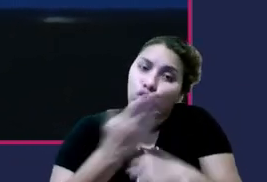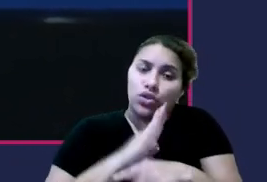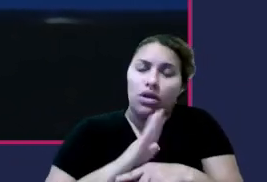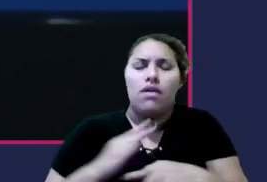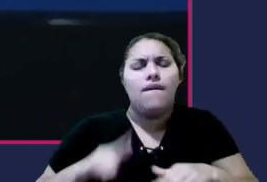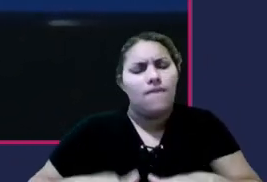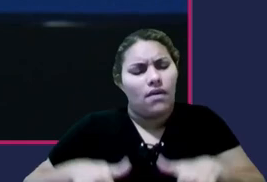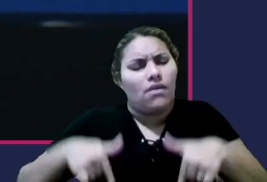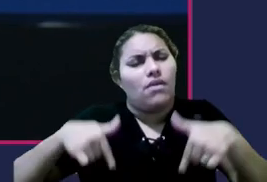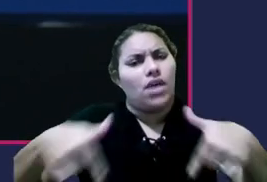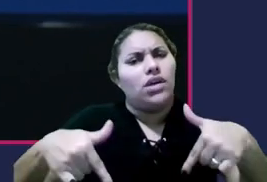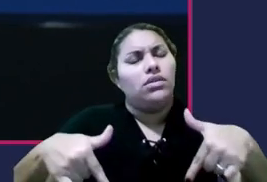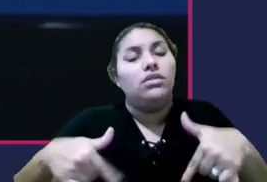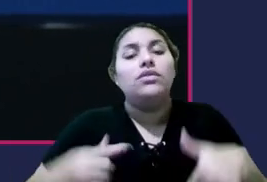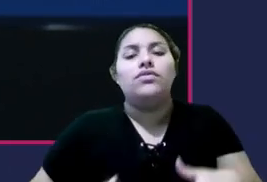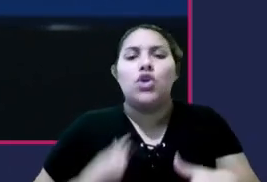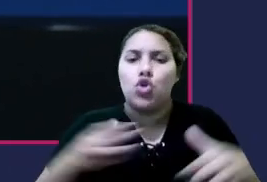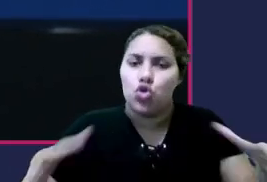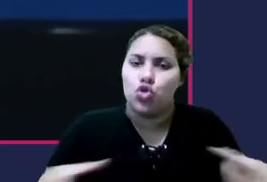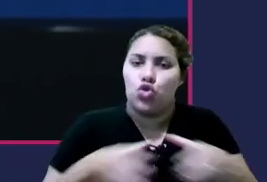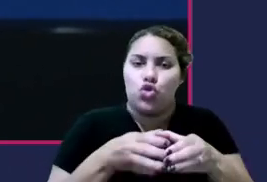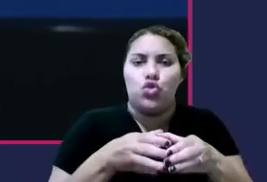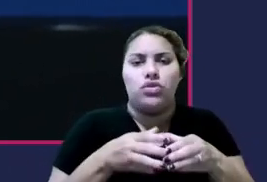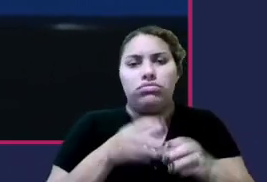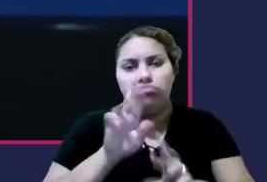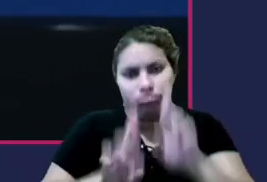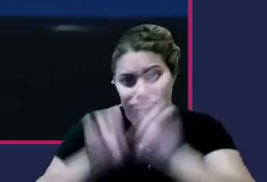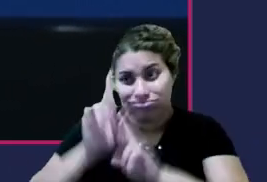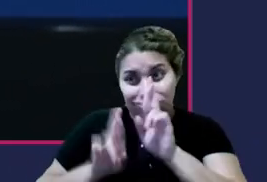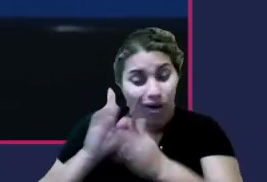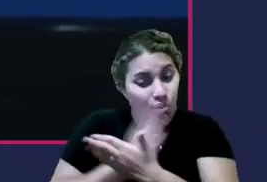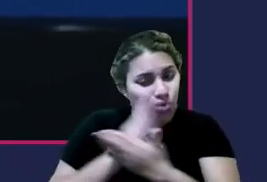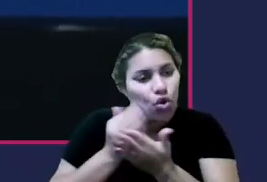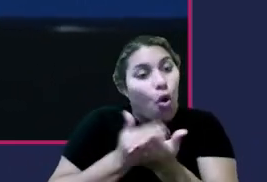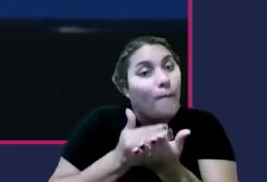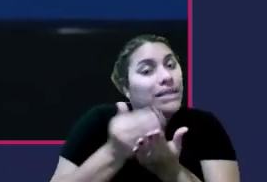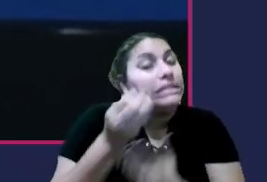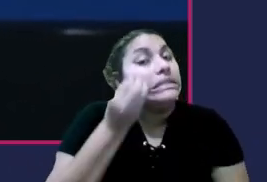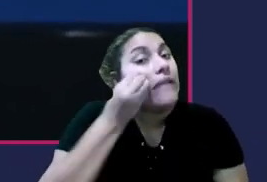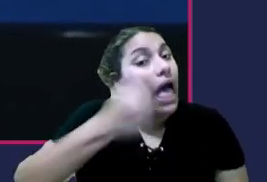of collaborating actively together